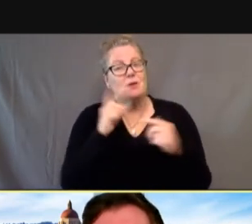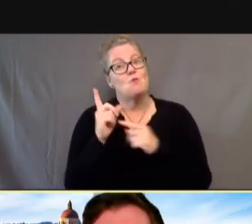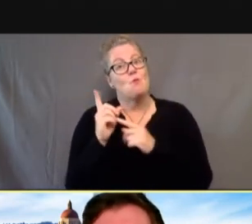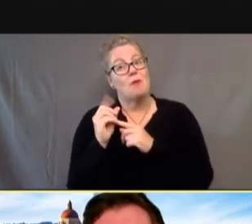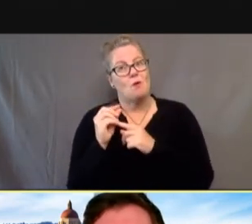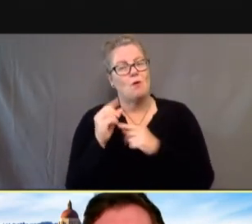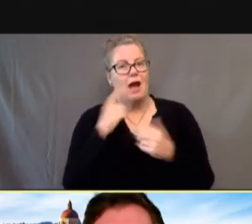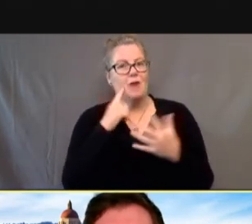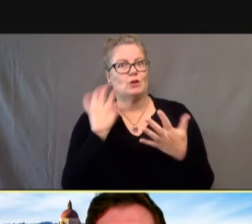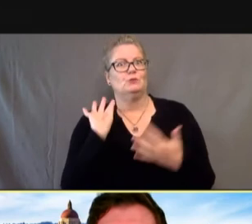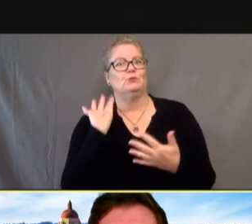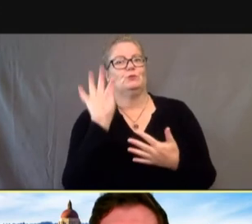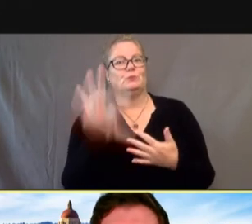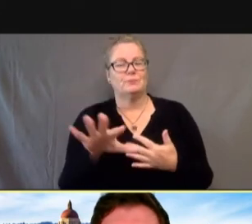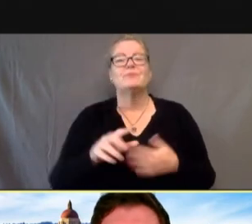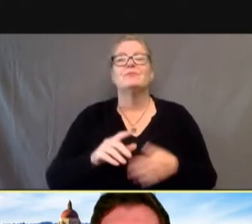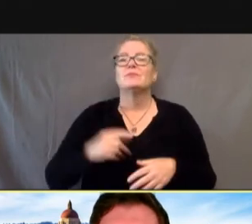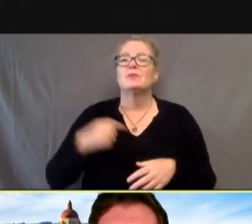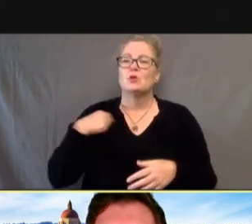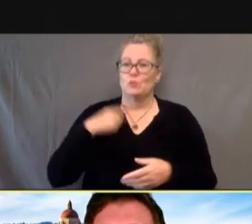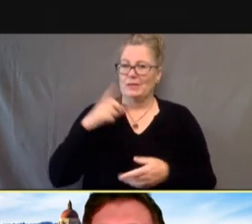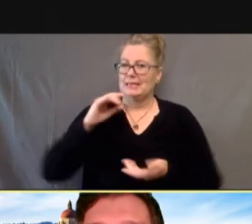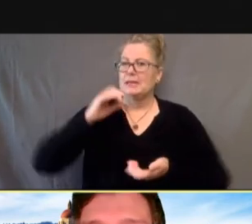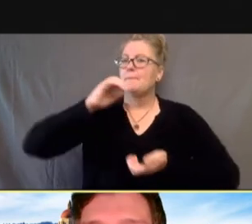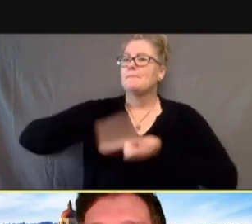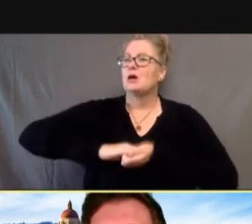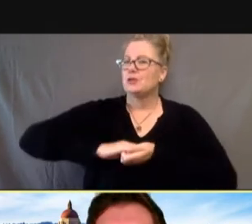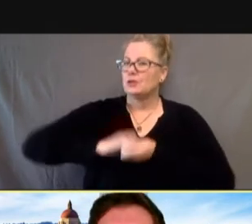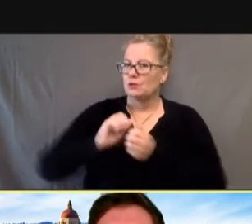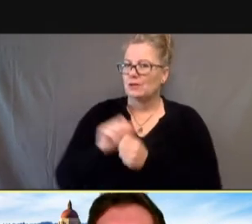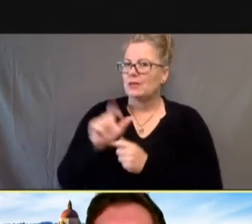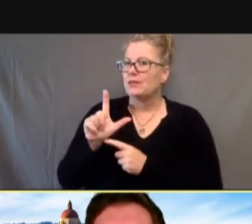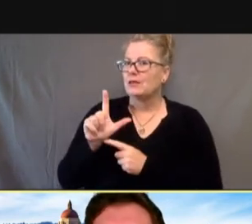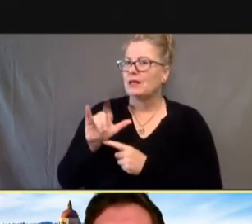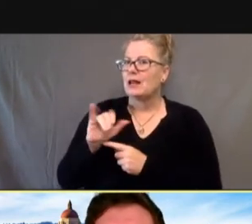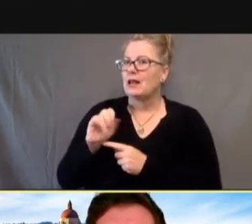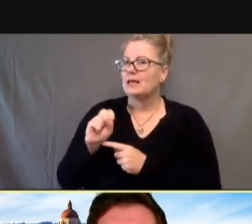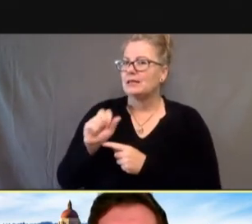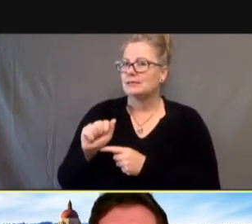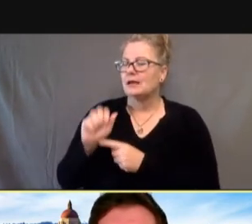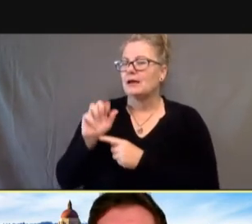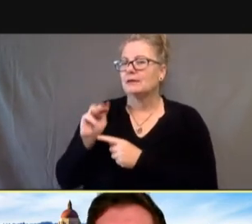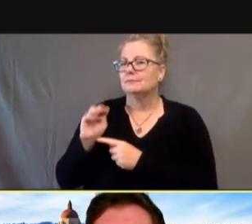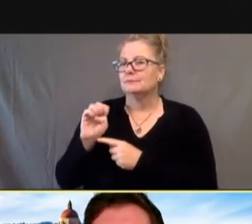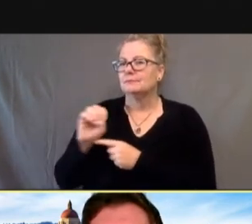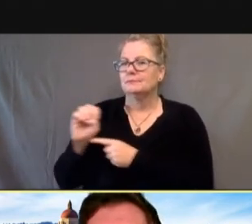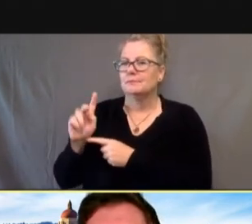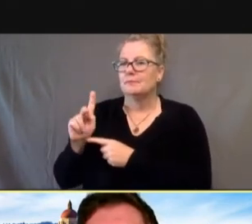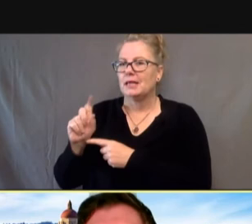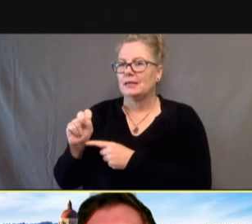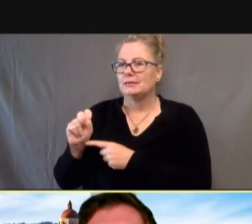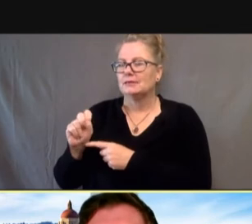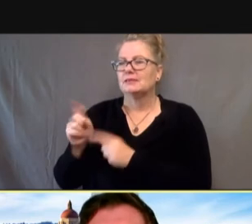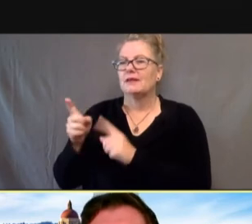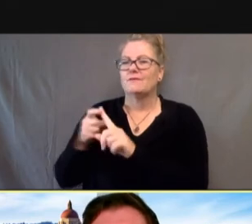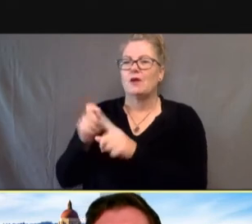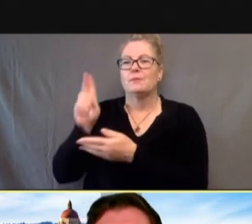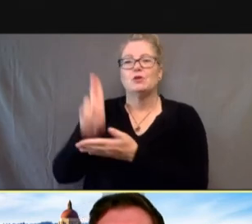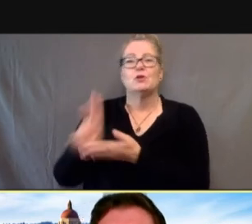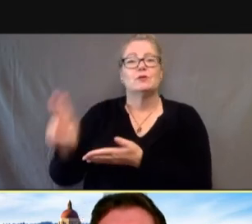our work is partnering with Lisa Meeks and the University of Michigan and the University of Colorado